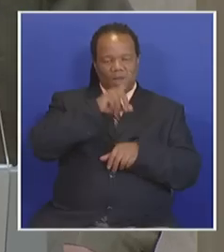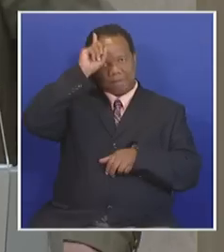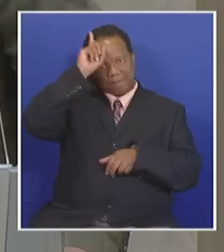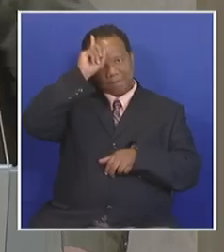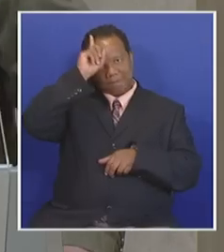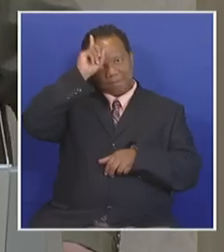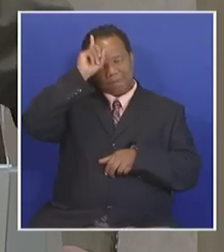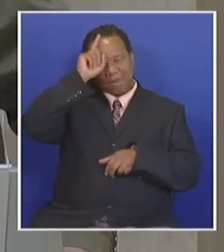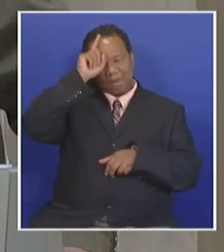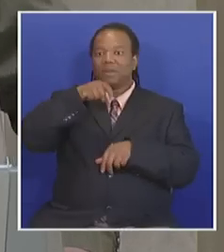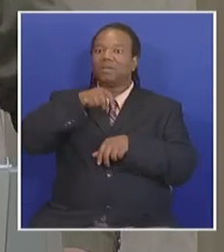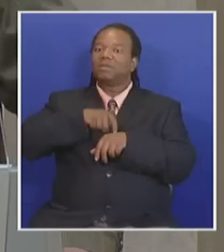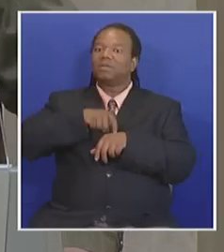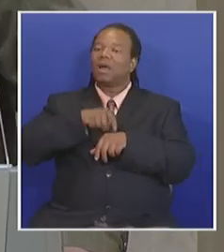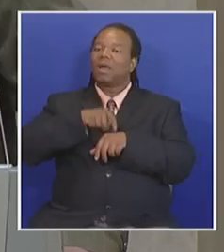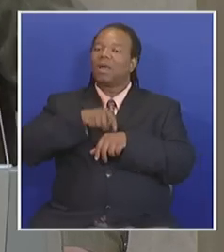treason trial in